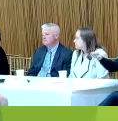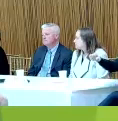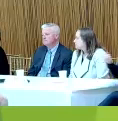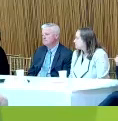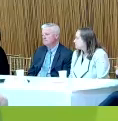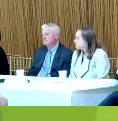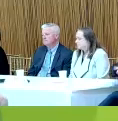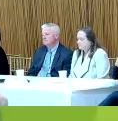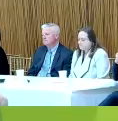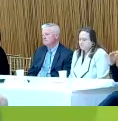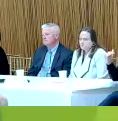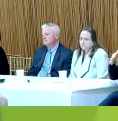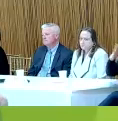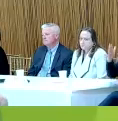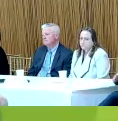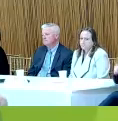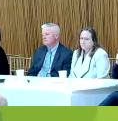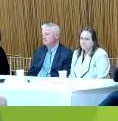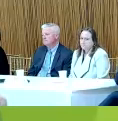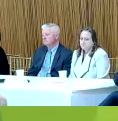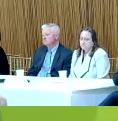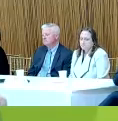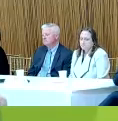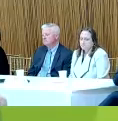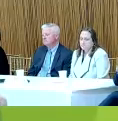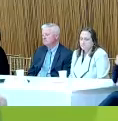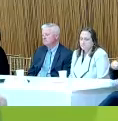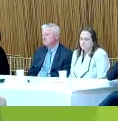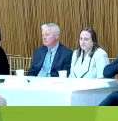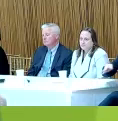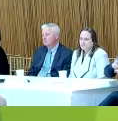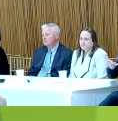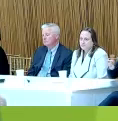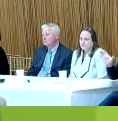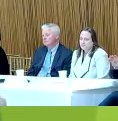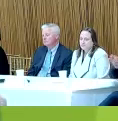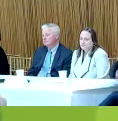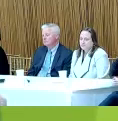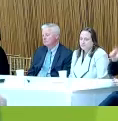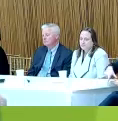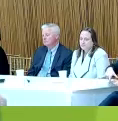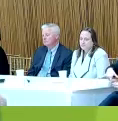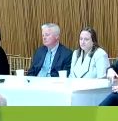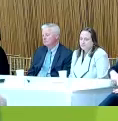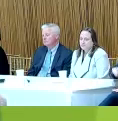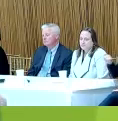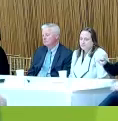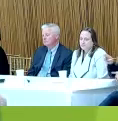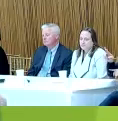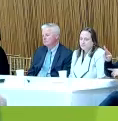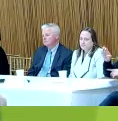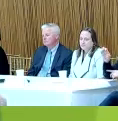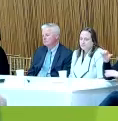act and that dog certificates are not needed the realtor continued insisting on the